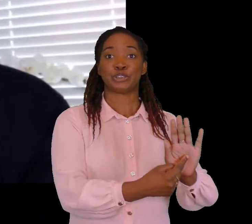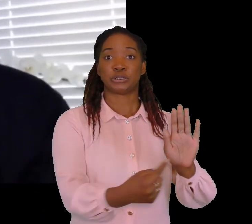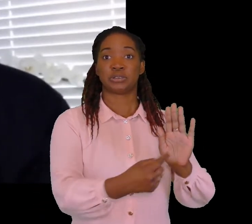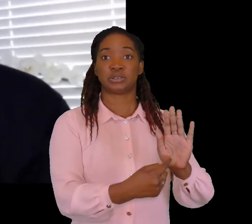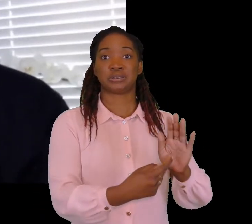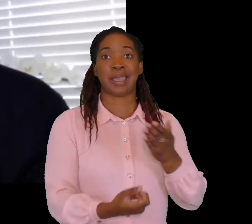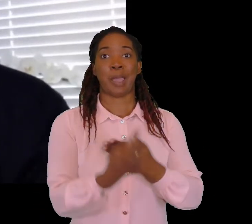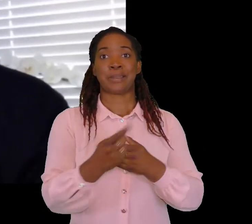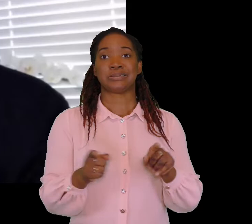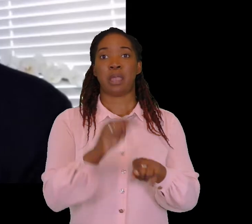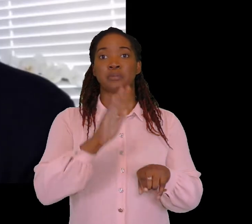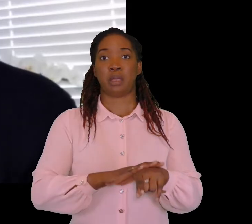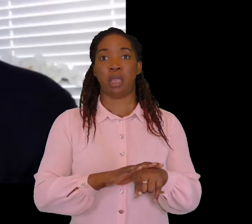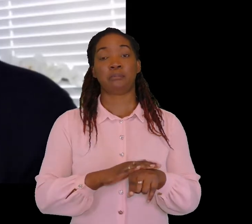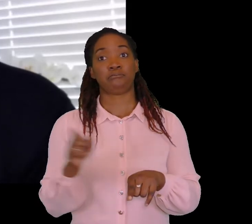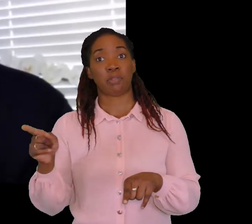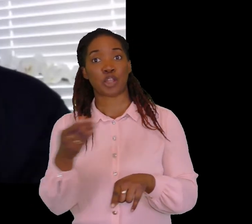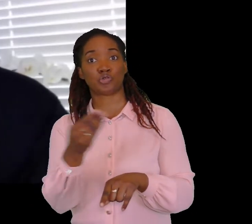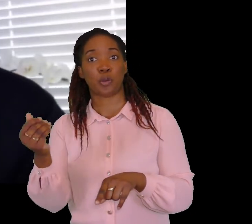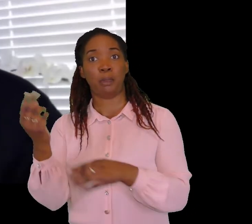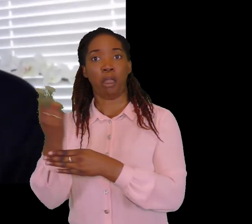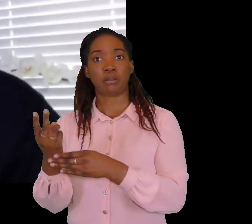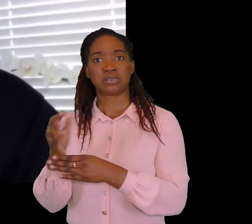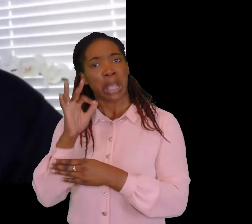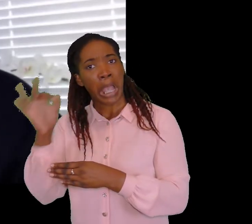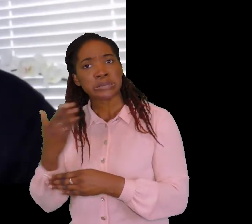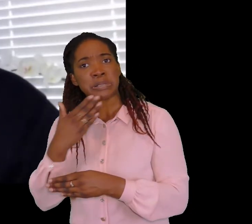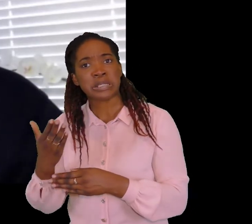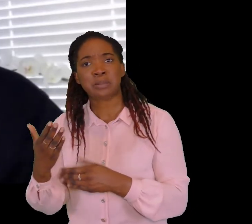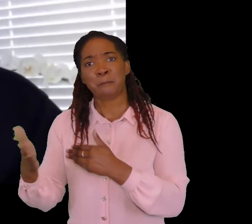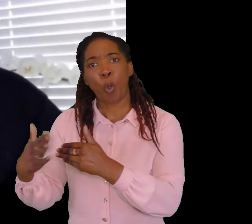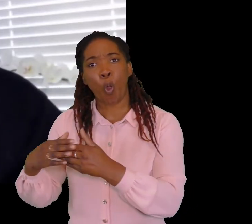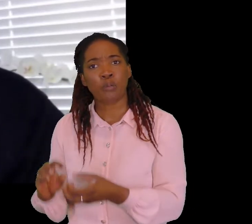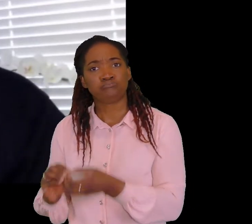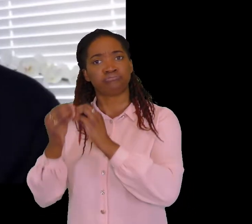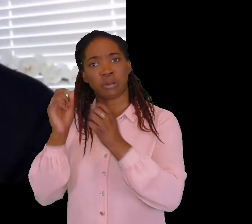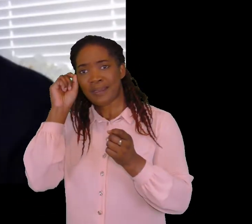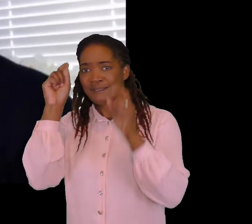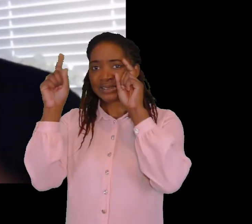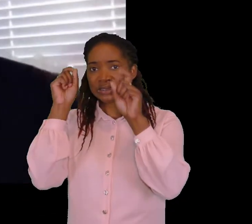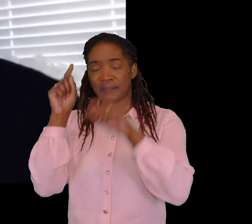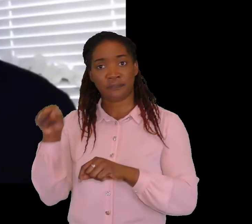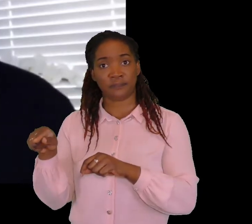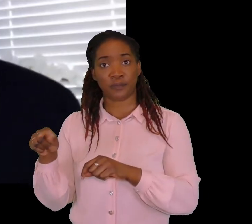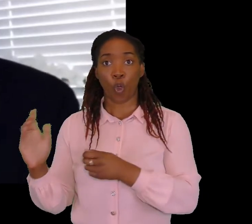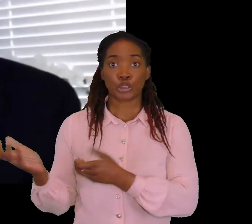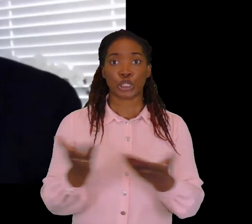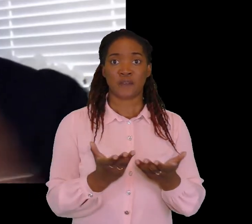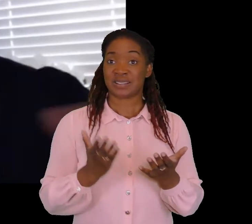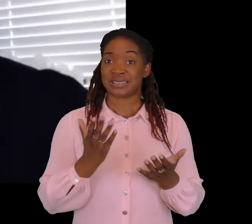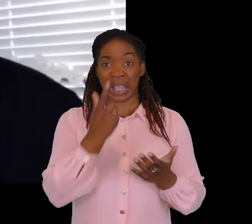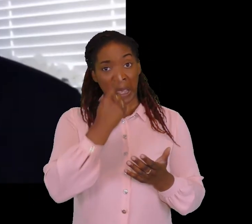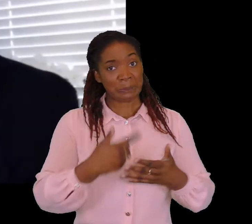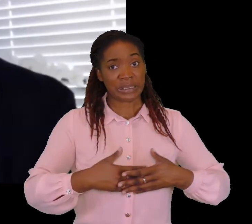artists were asked to be inventive and service those exhibitions. And they were in all different types of spaces in